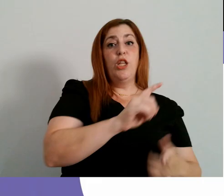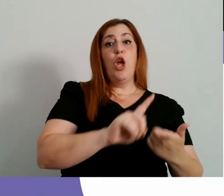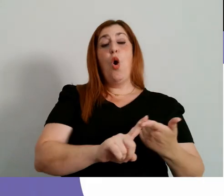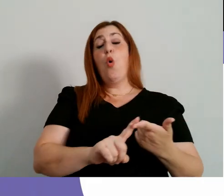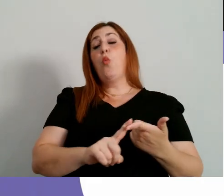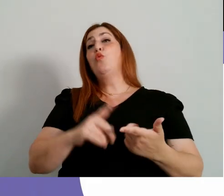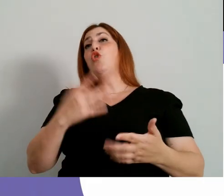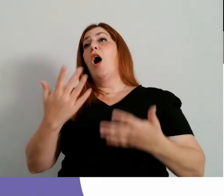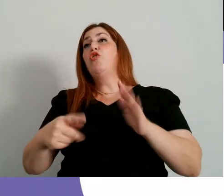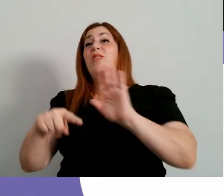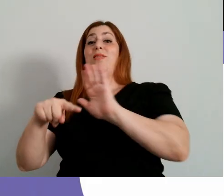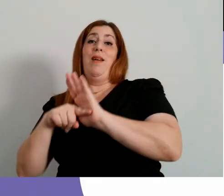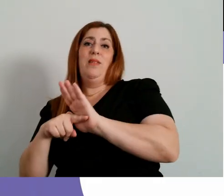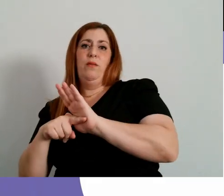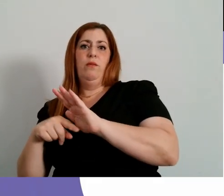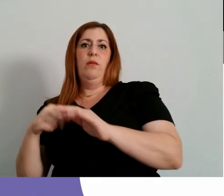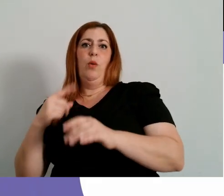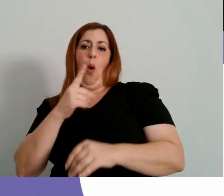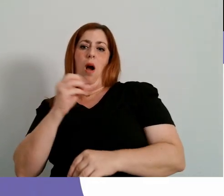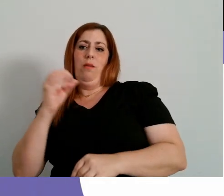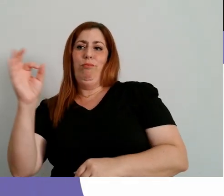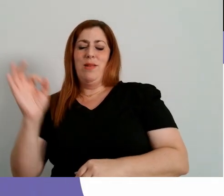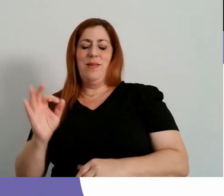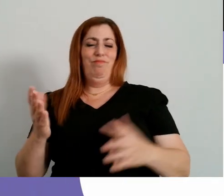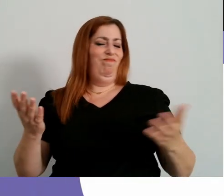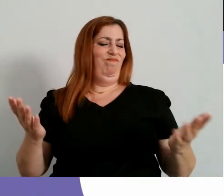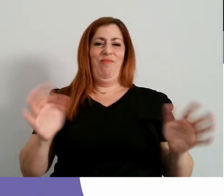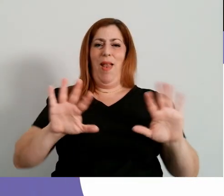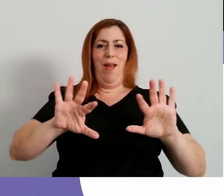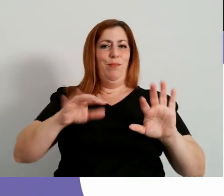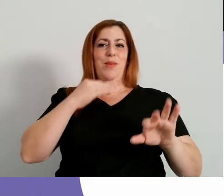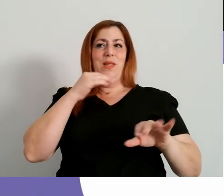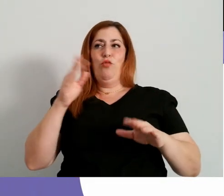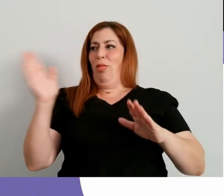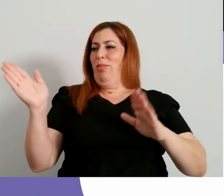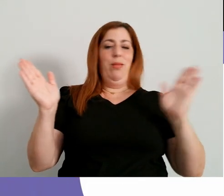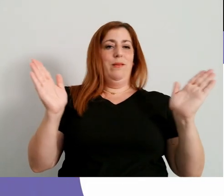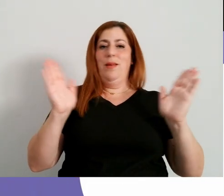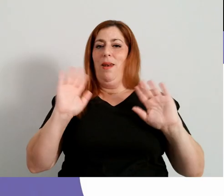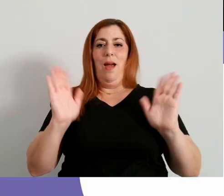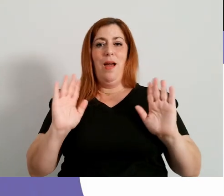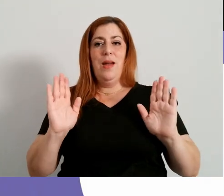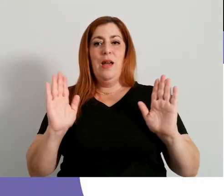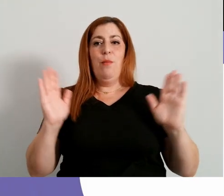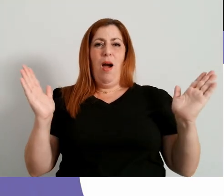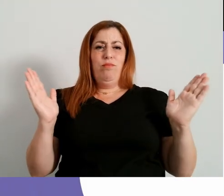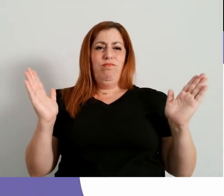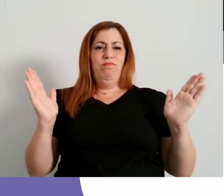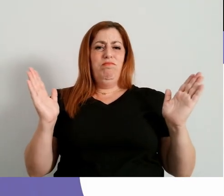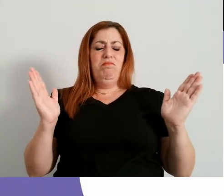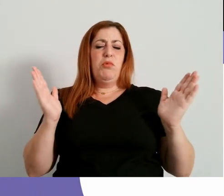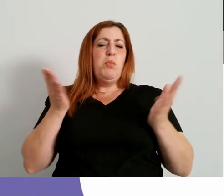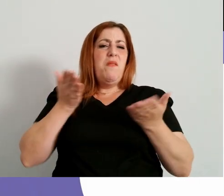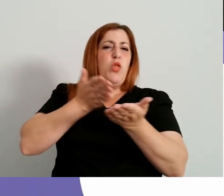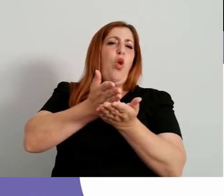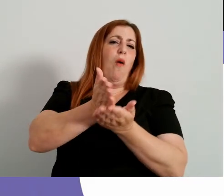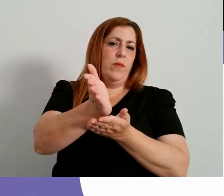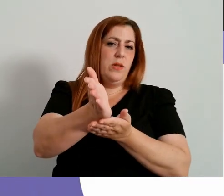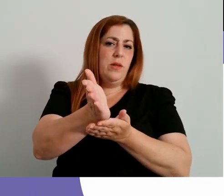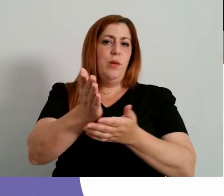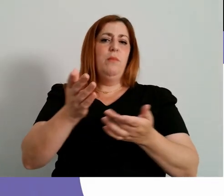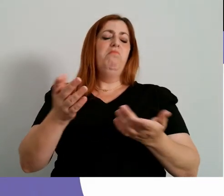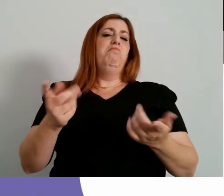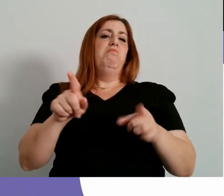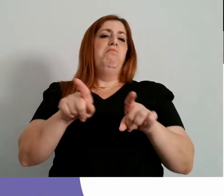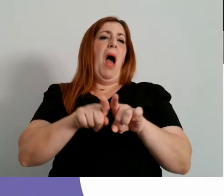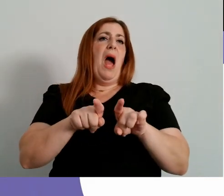bad. But in reality, it's just another way of being human. It's like we're saying introverted versus